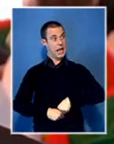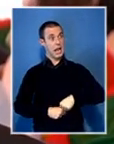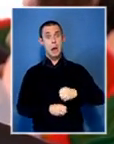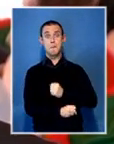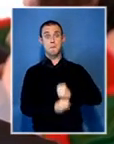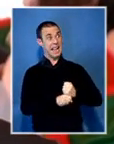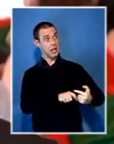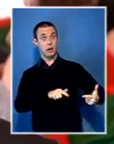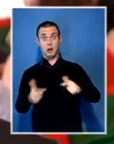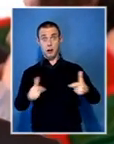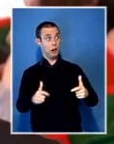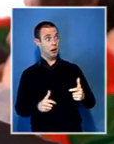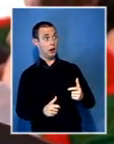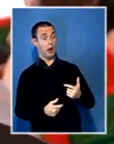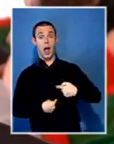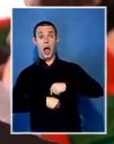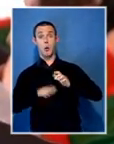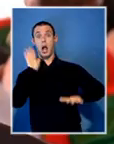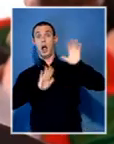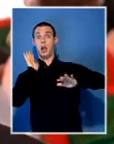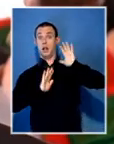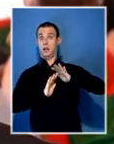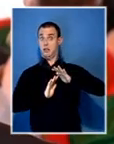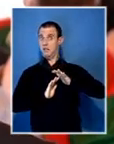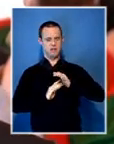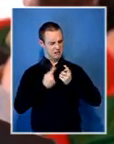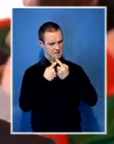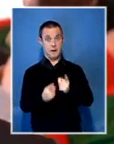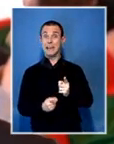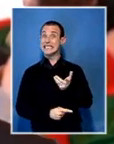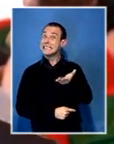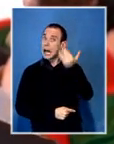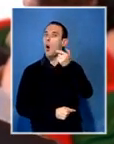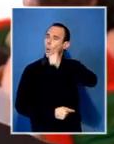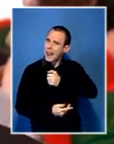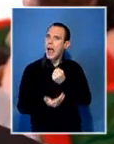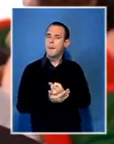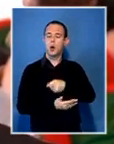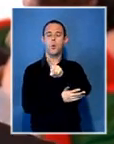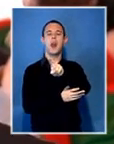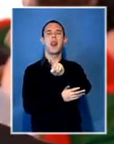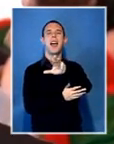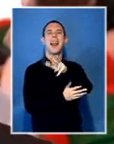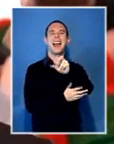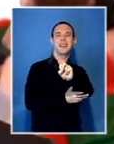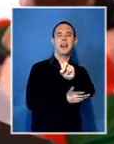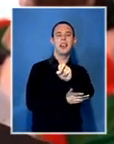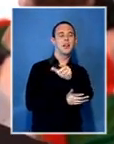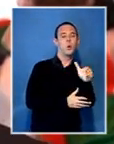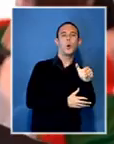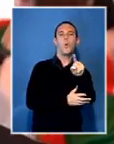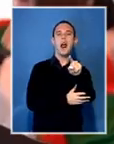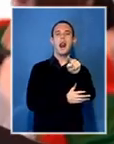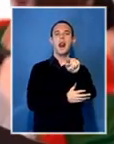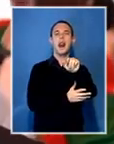People's War of the 80s and 90s, we're quite confident that we'll